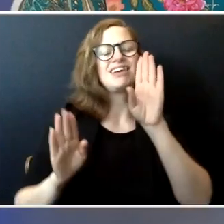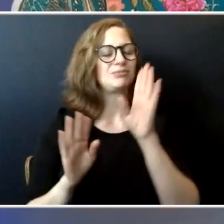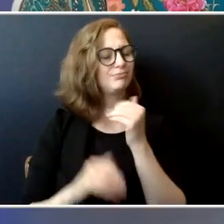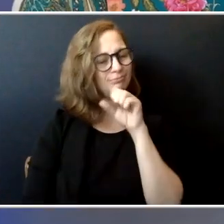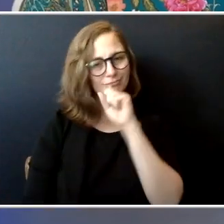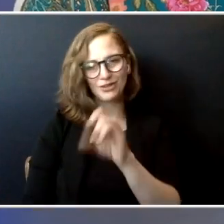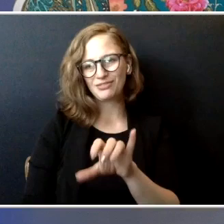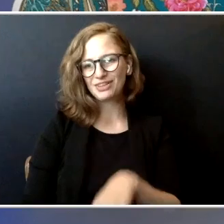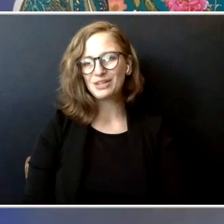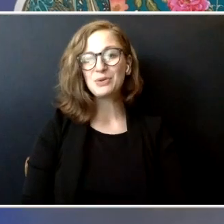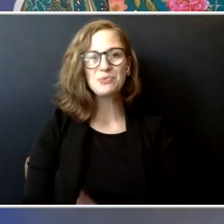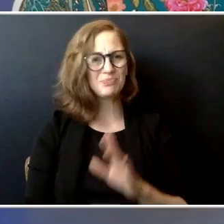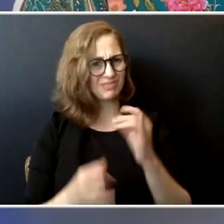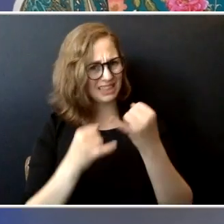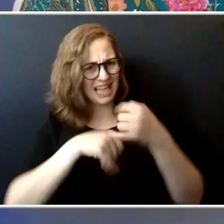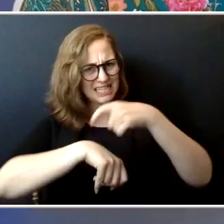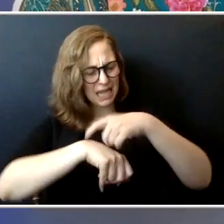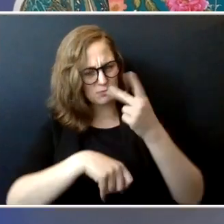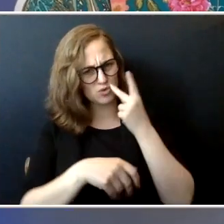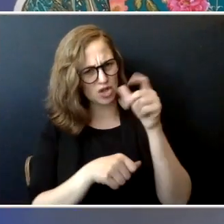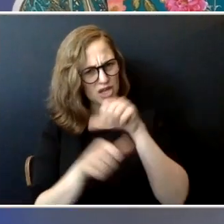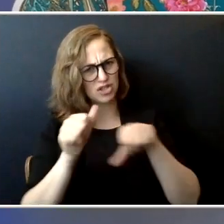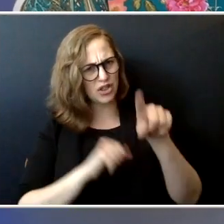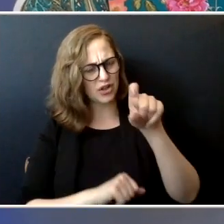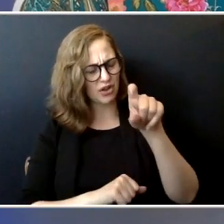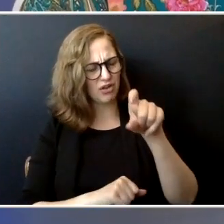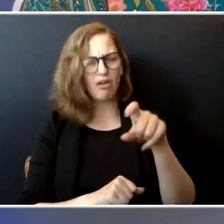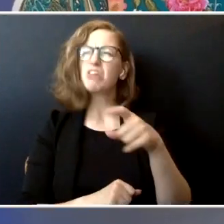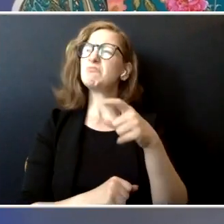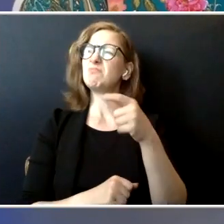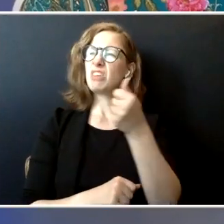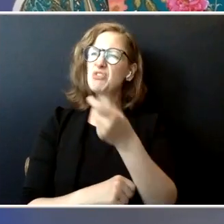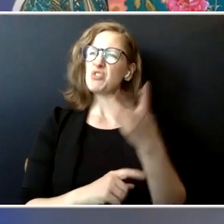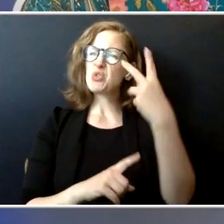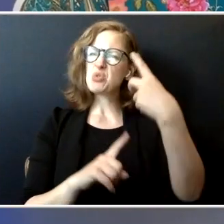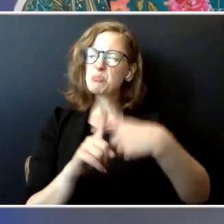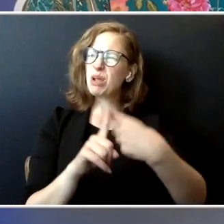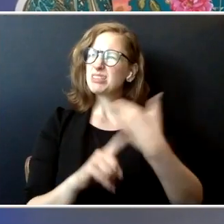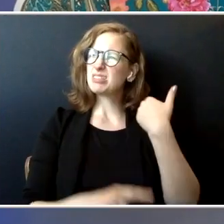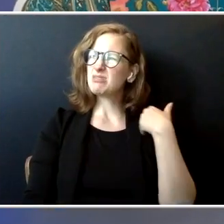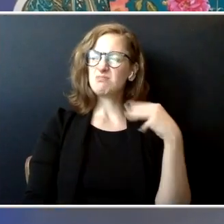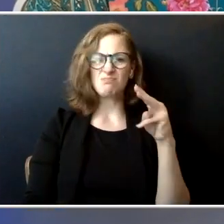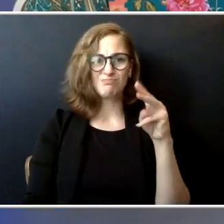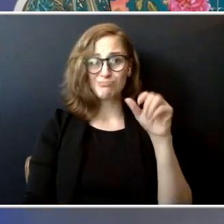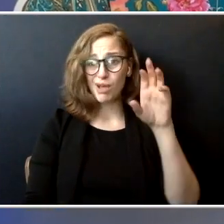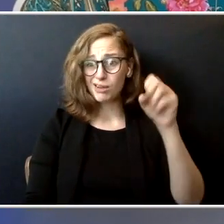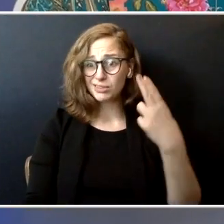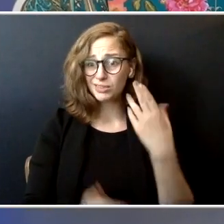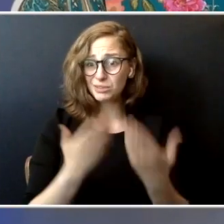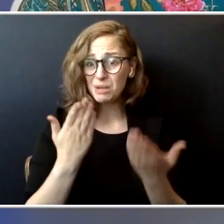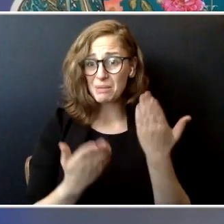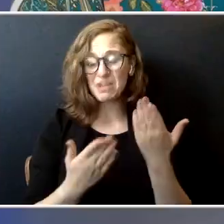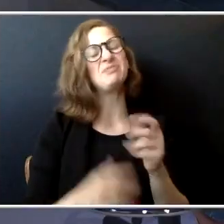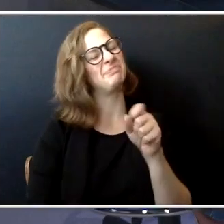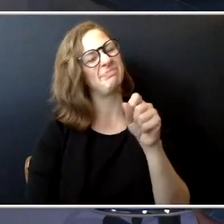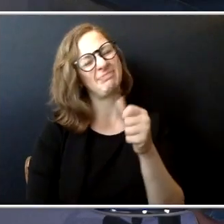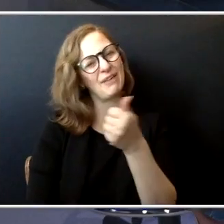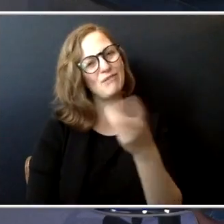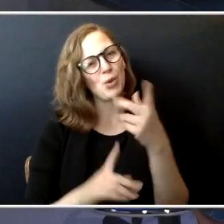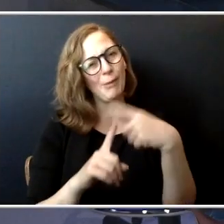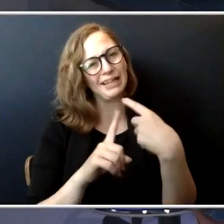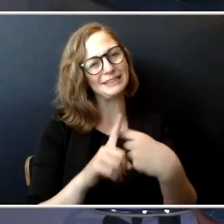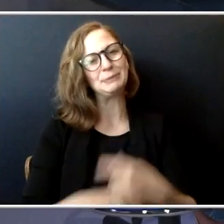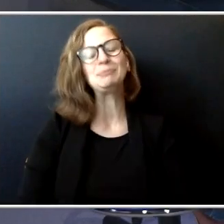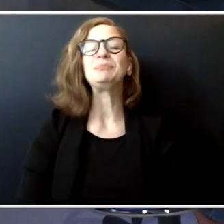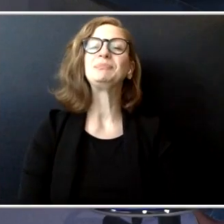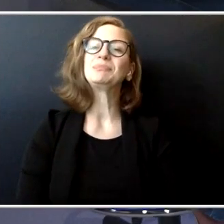it's been a few months at a post-op visit, probably March, I want to say. I don't remember the date, but it's been a few months. Yes, yeah. It's